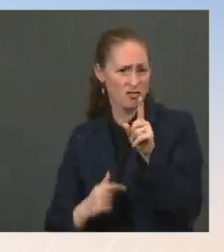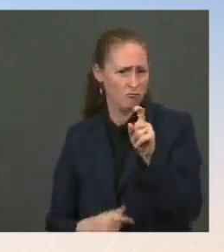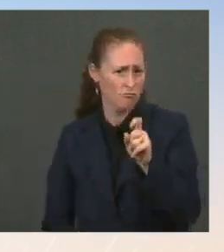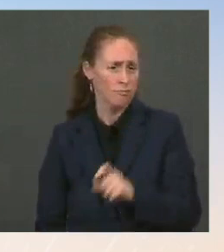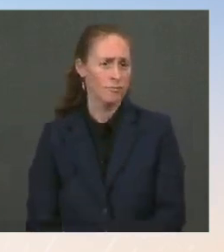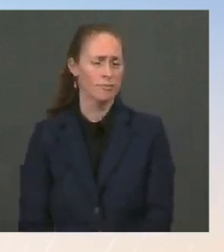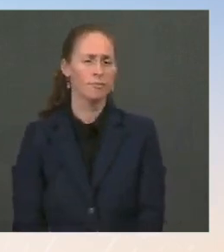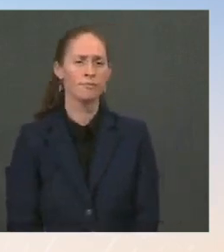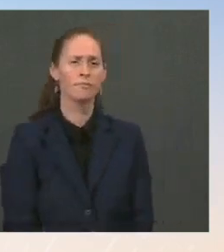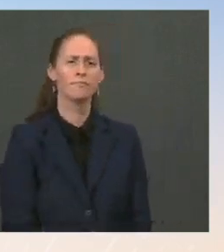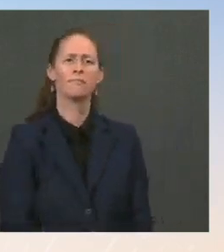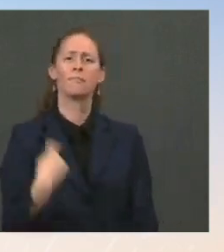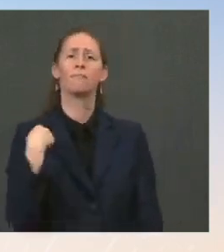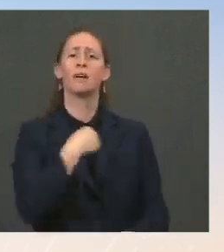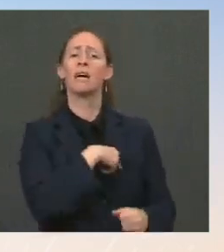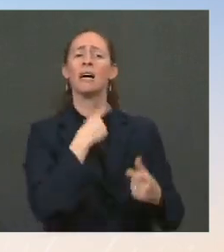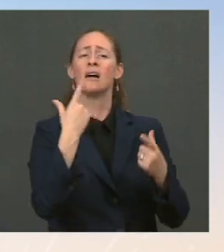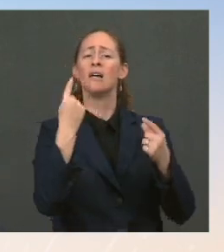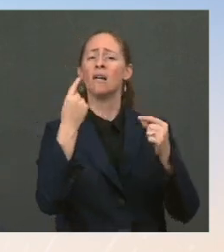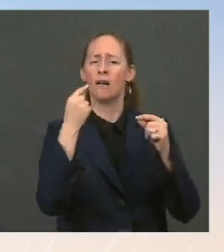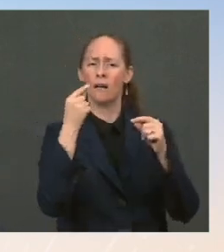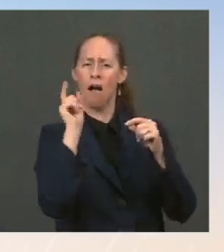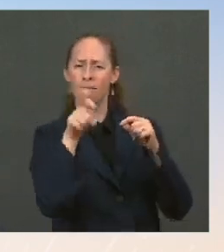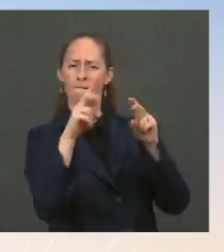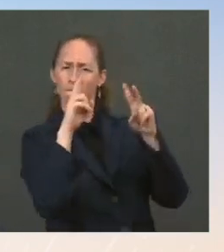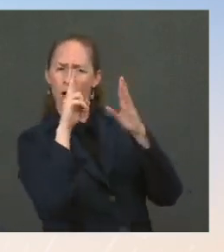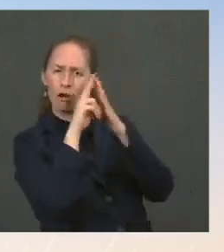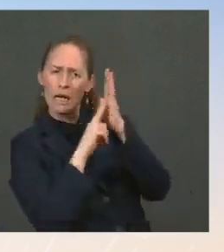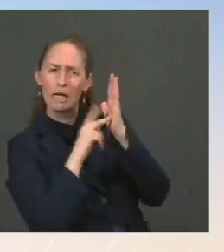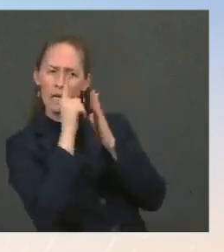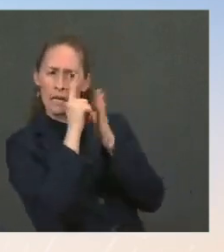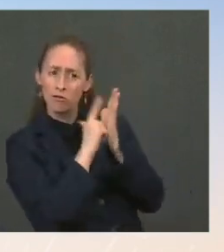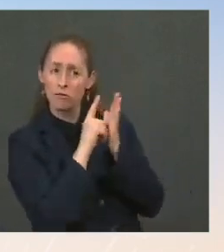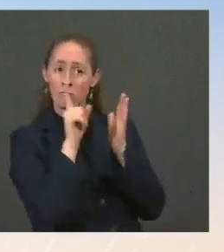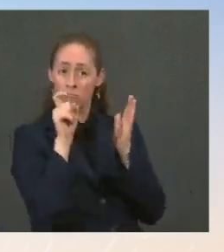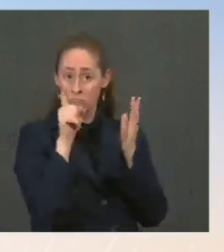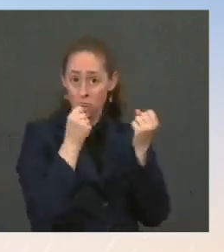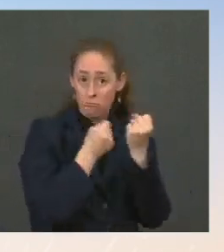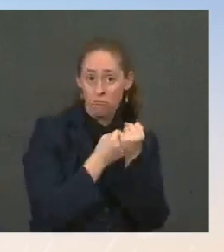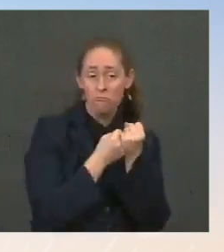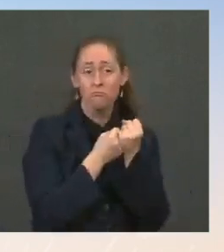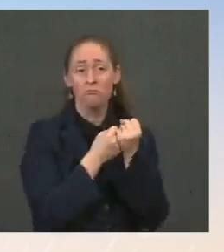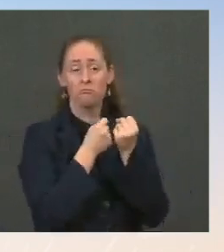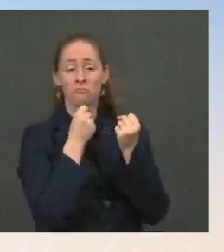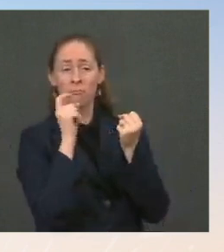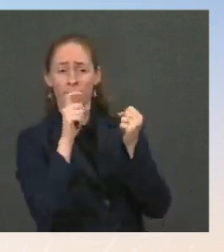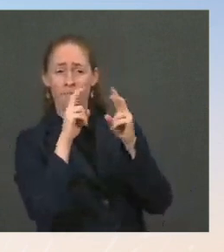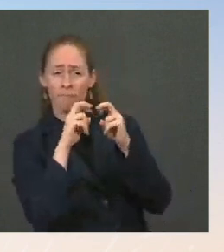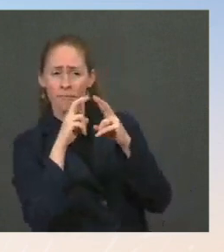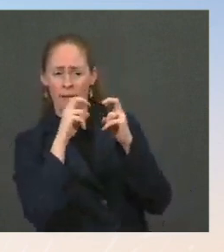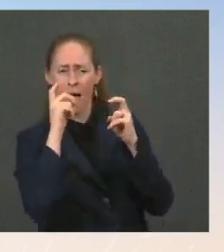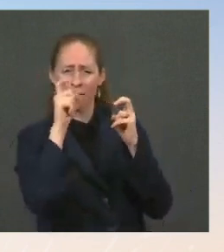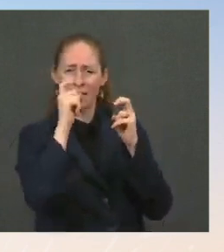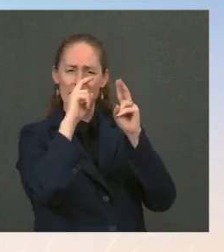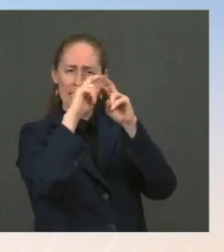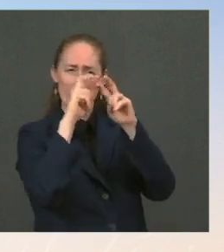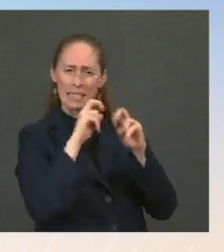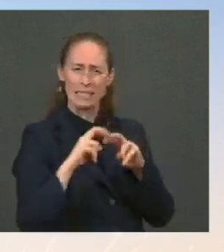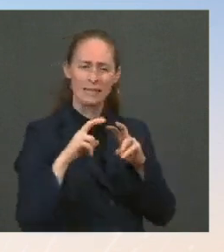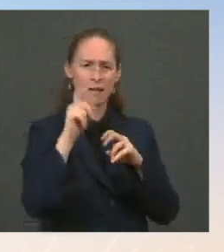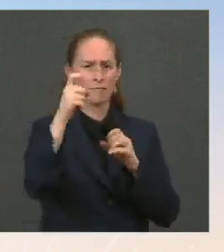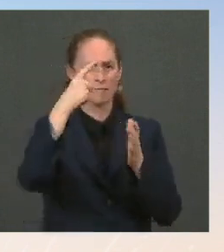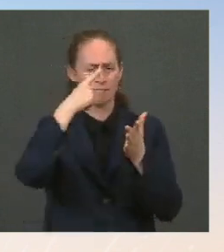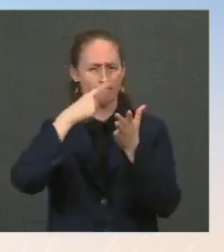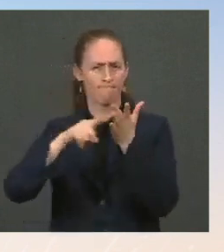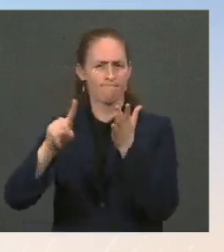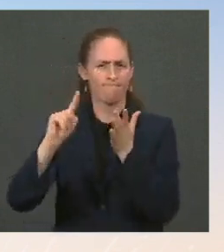the legislation and figuring out if it's something we'd support moving forward, every component of it, and I'll check and see if we have a